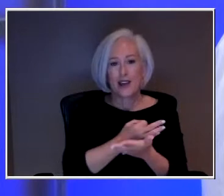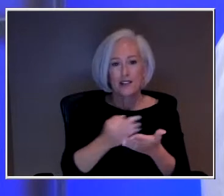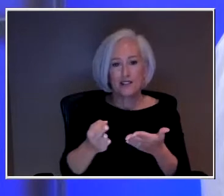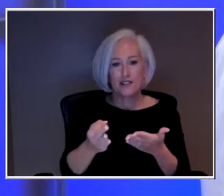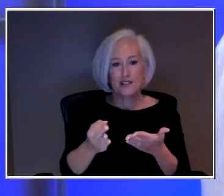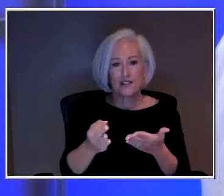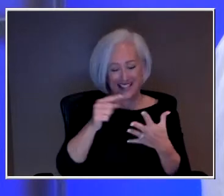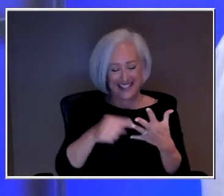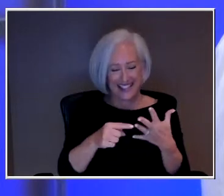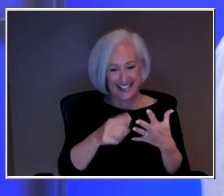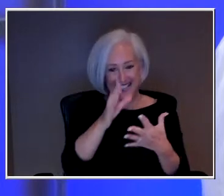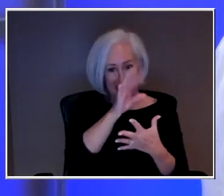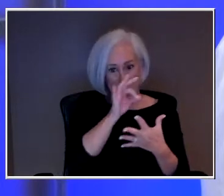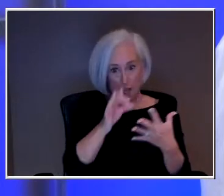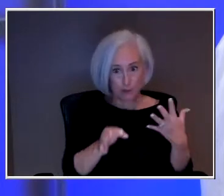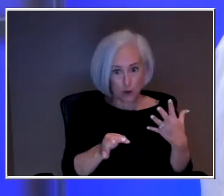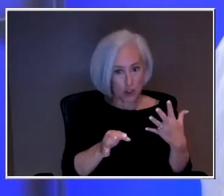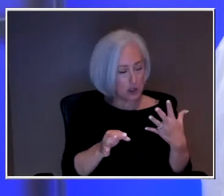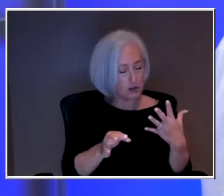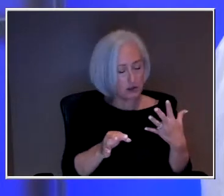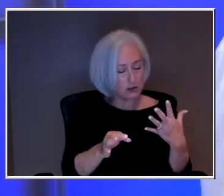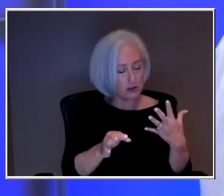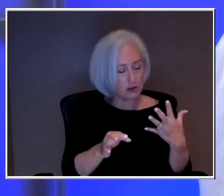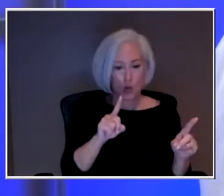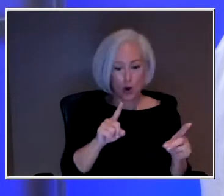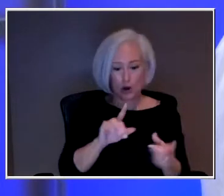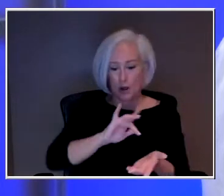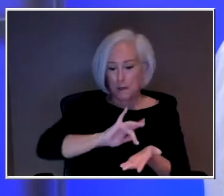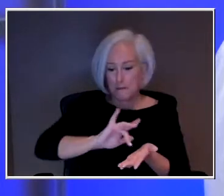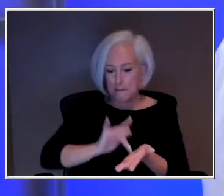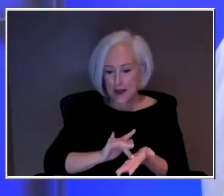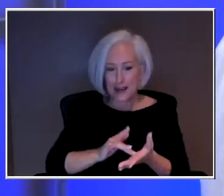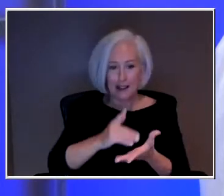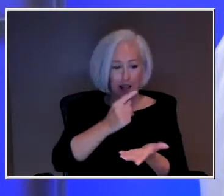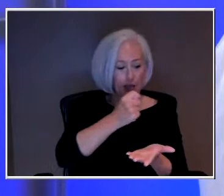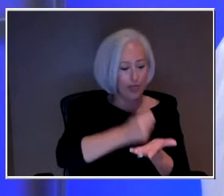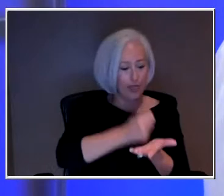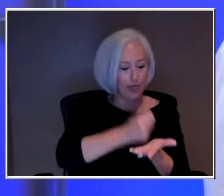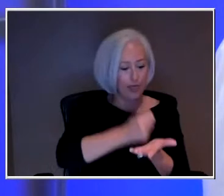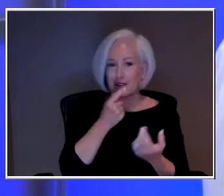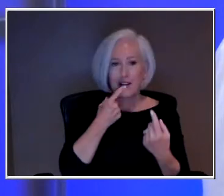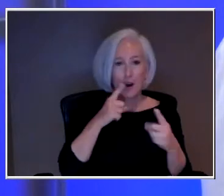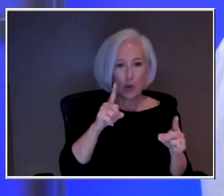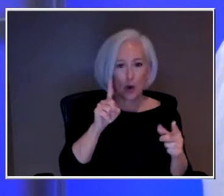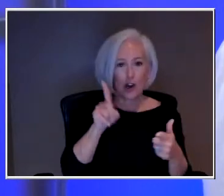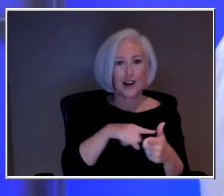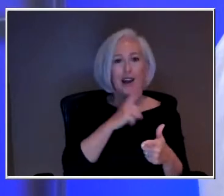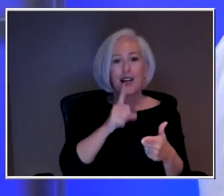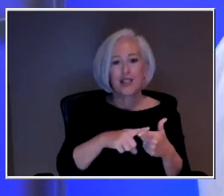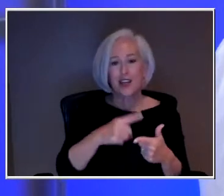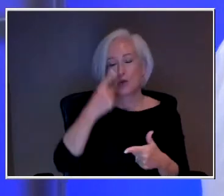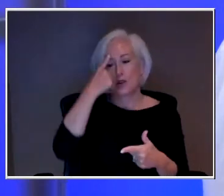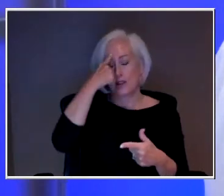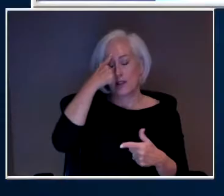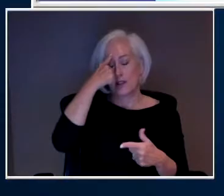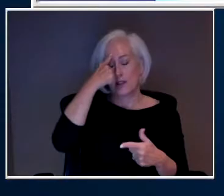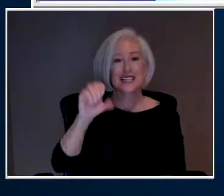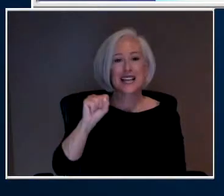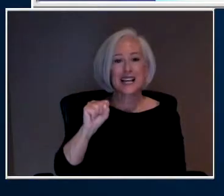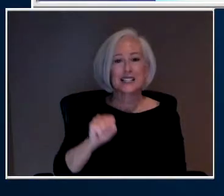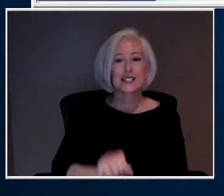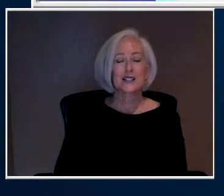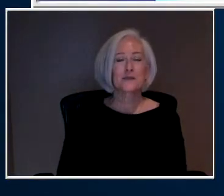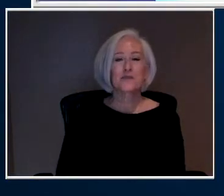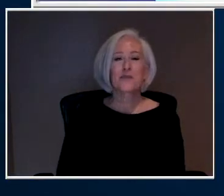treatment, medications, therapy, interventions, and that's when we start thinking about spinal cord stimulation. It still strikes me that